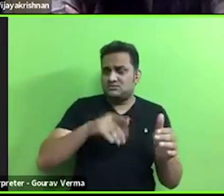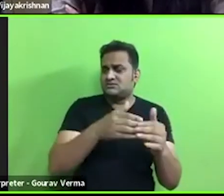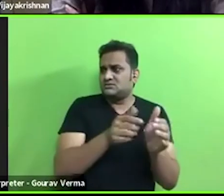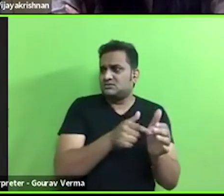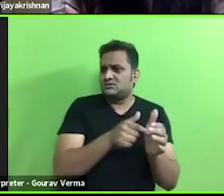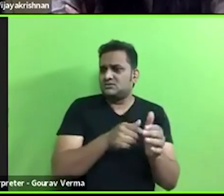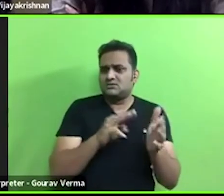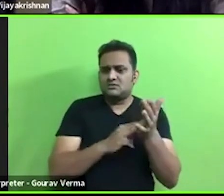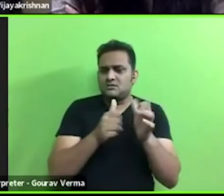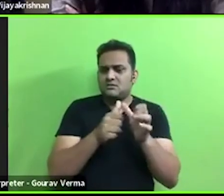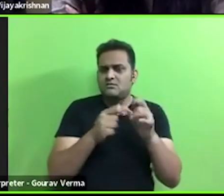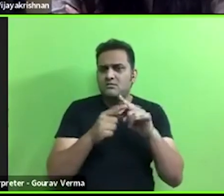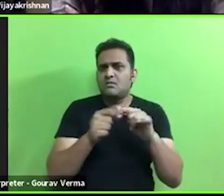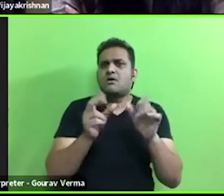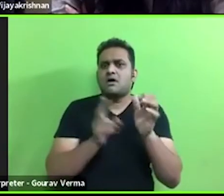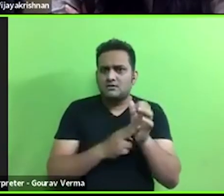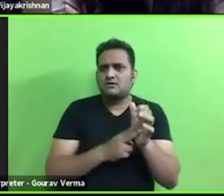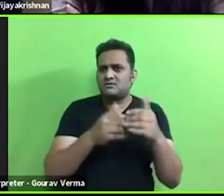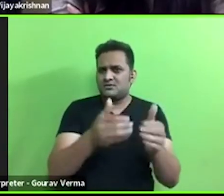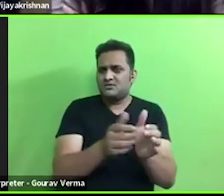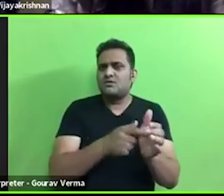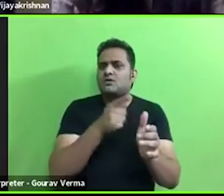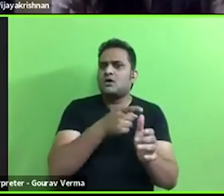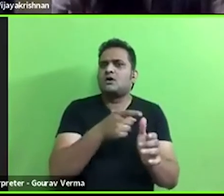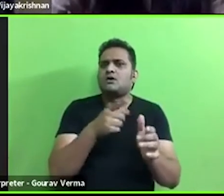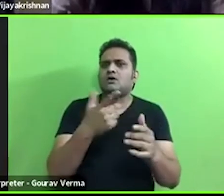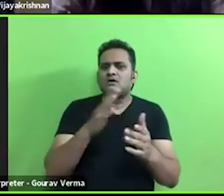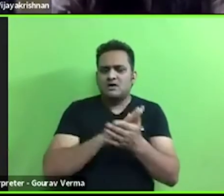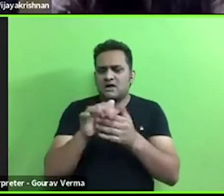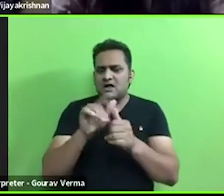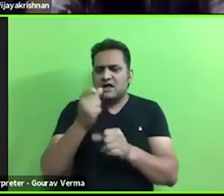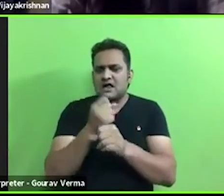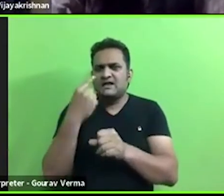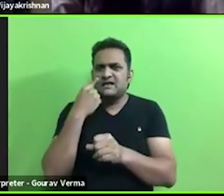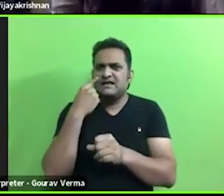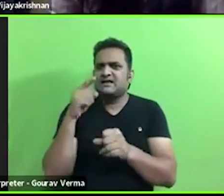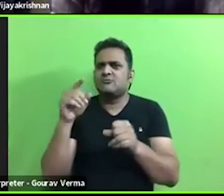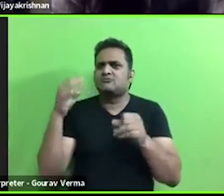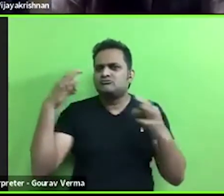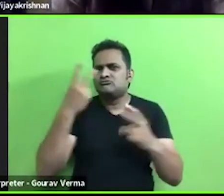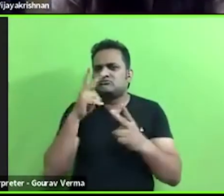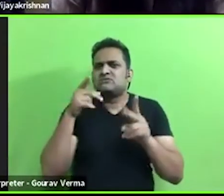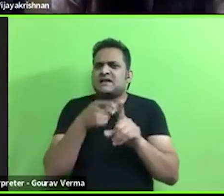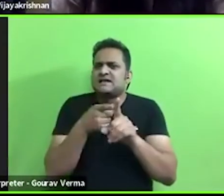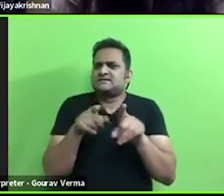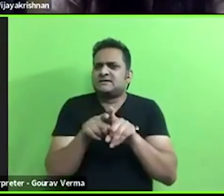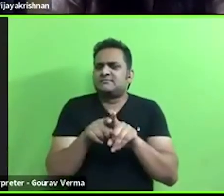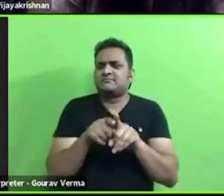called Matang, who is basically, perform Halgi. Halgi is almost equivalent of